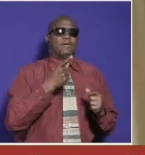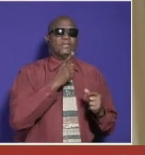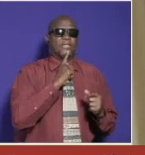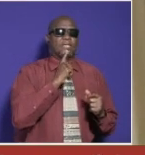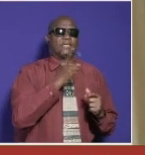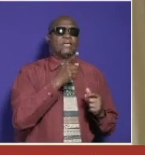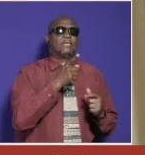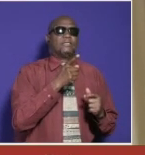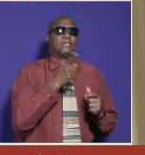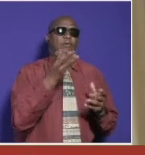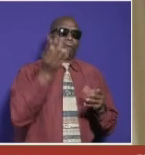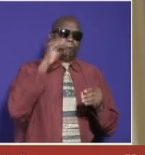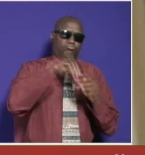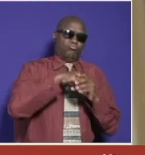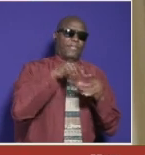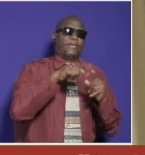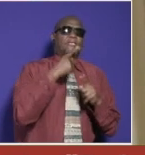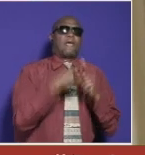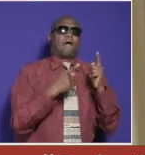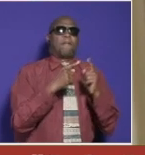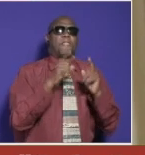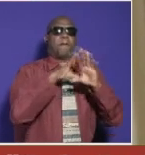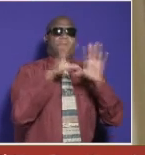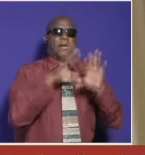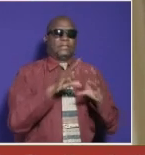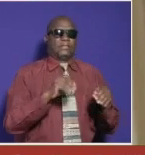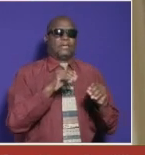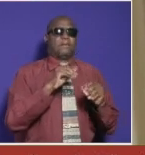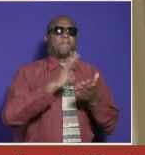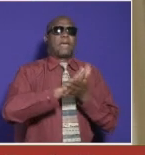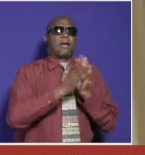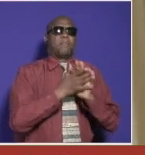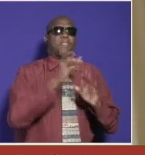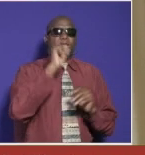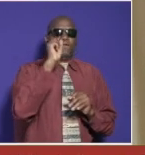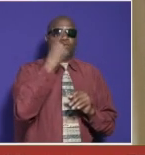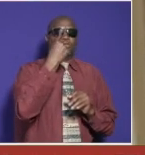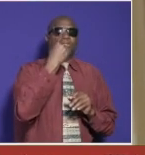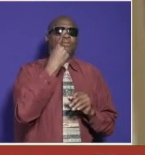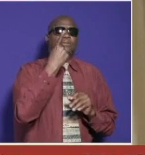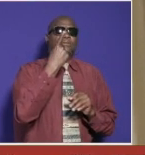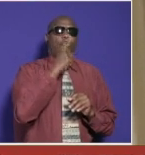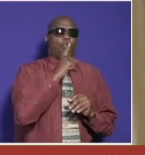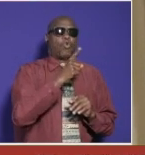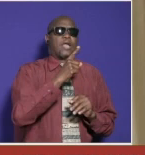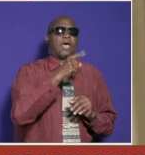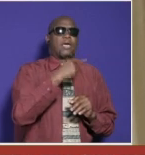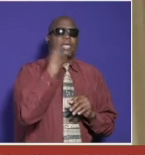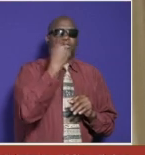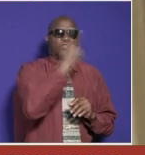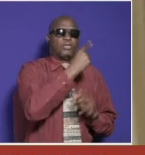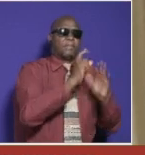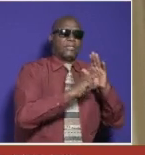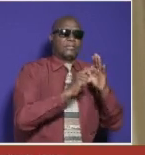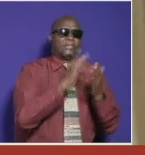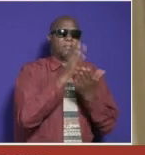subsumed into this year's budget, and it becomes the first charge of every ministry, every department,